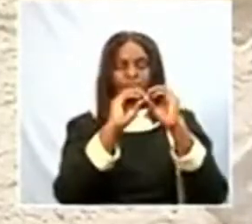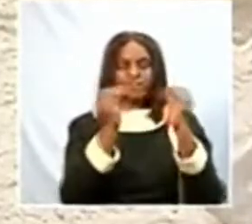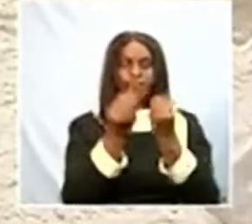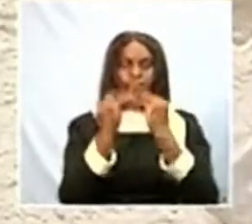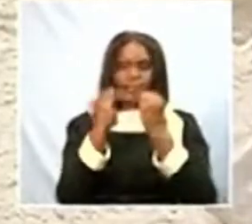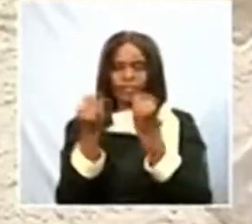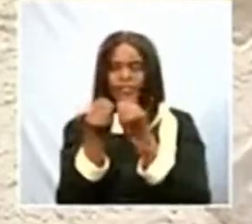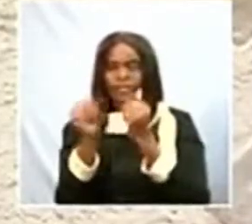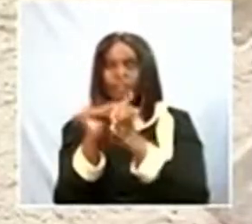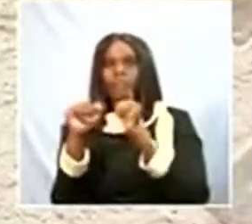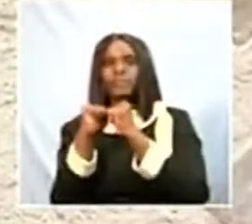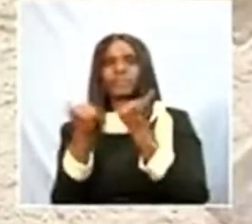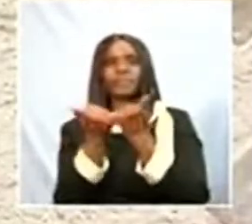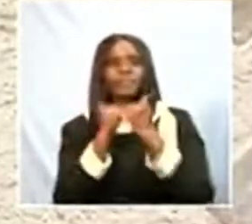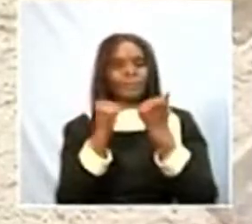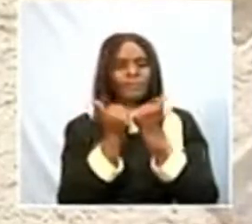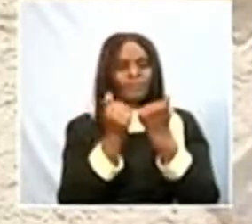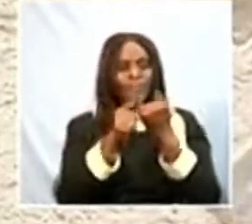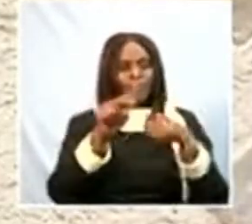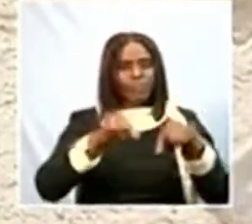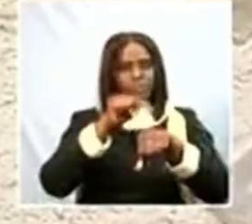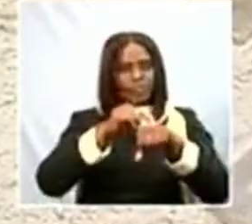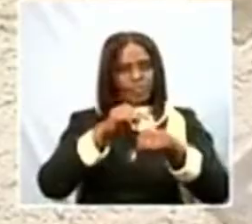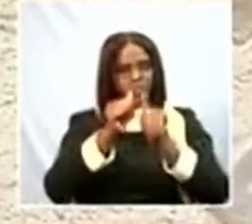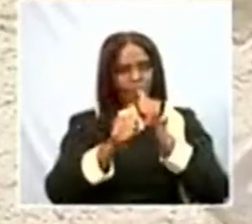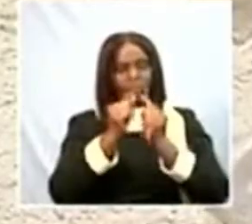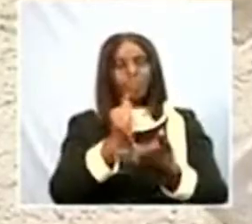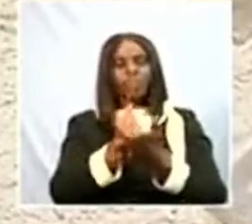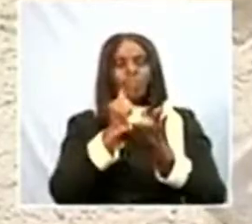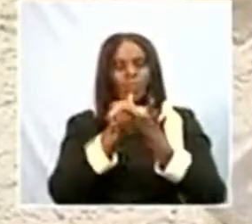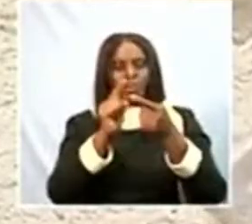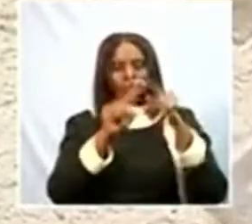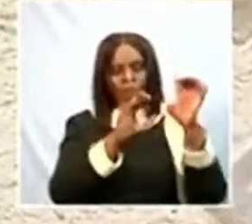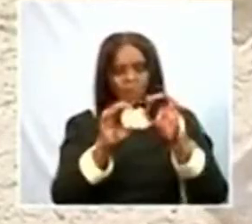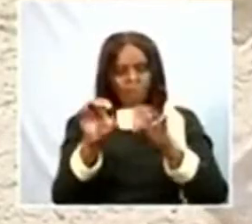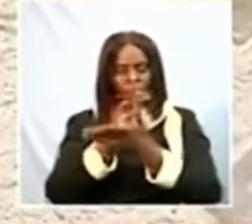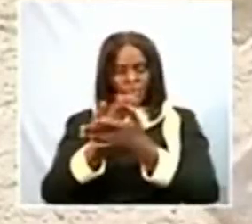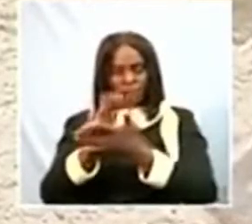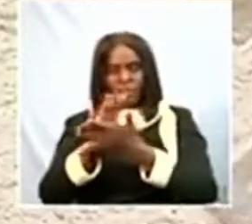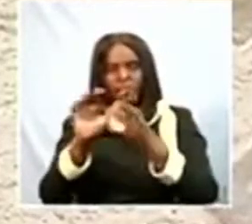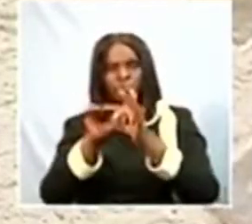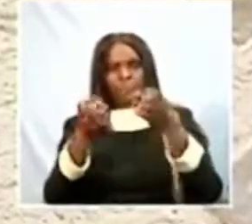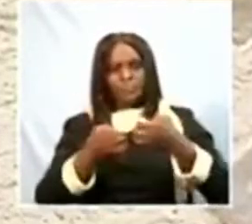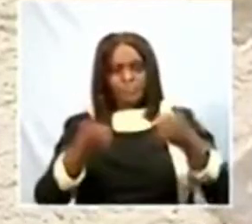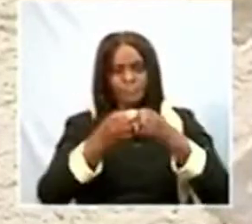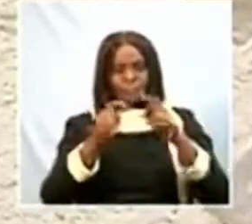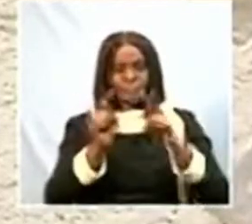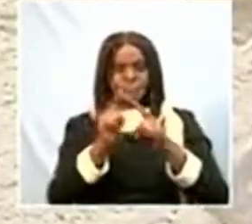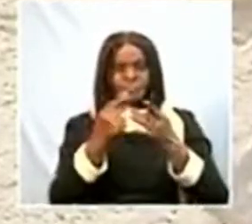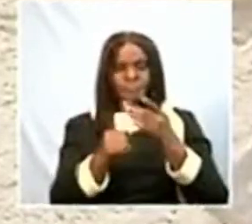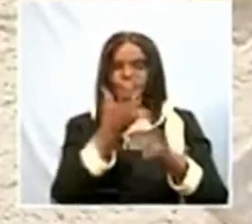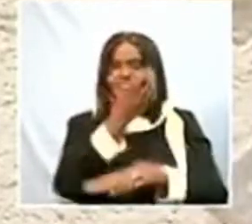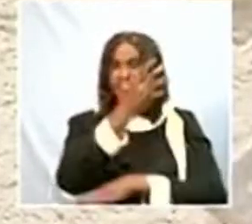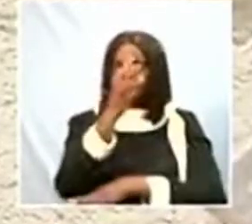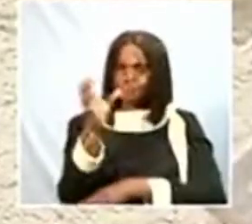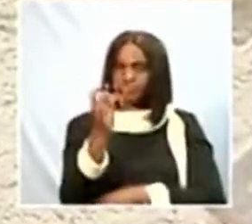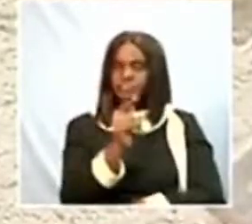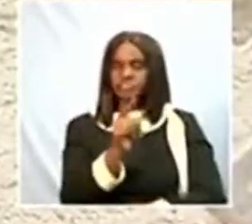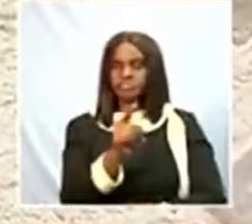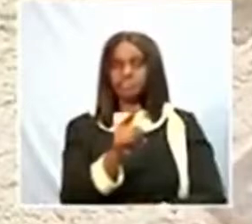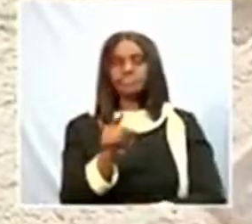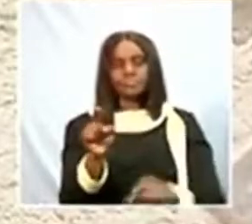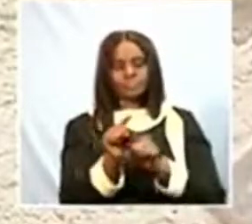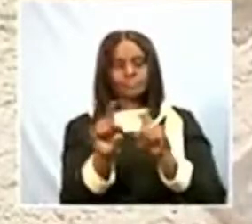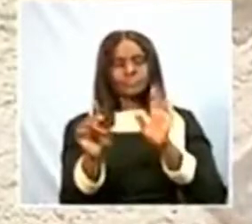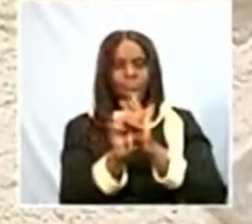and associations of the nation that help to do cleaning in the environment and also replanting of trees. Such